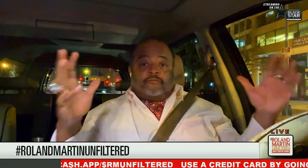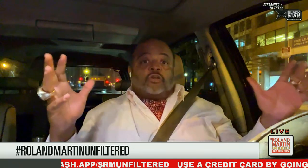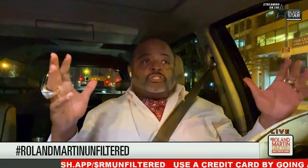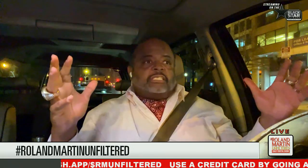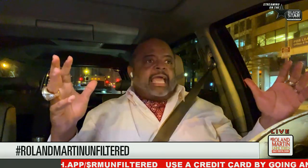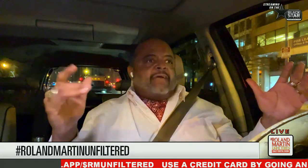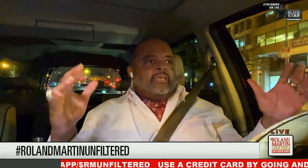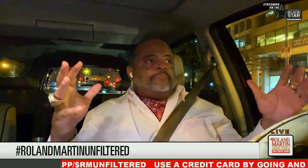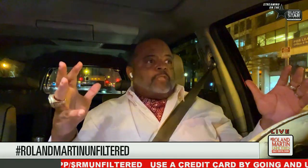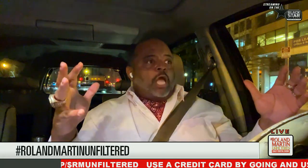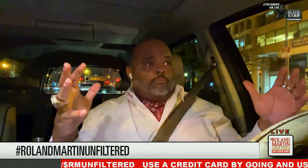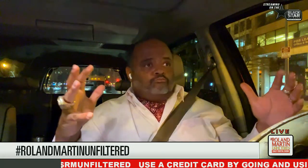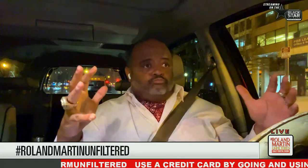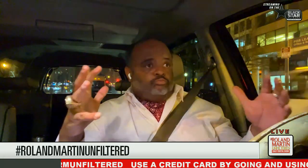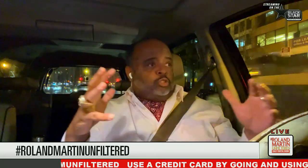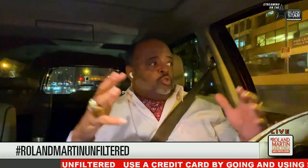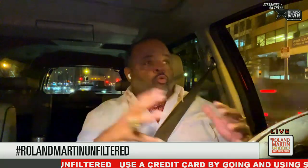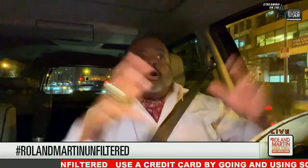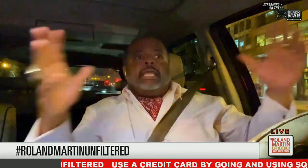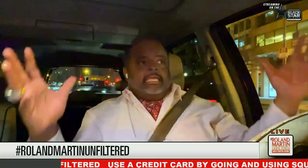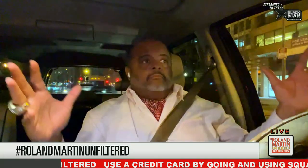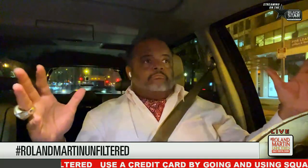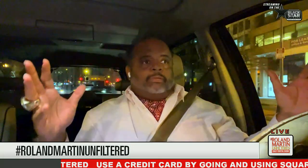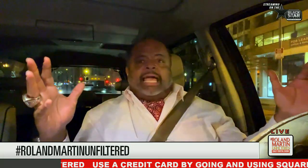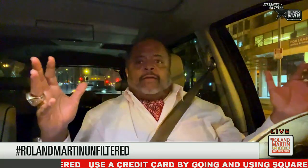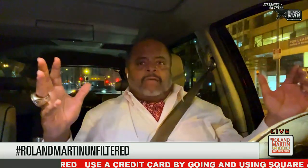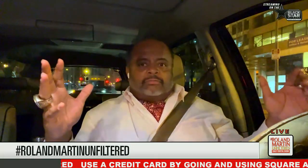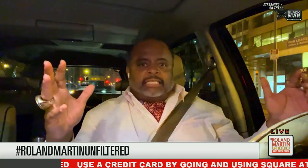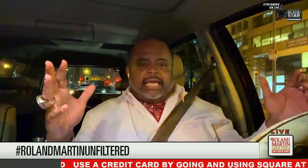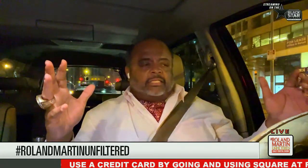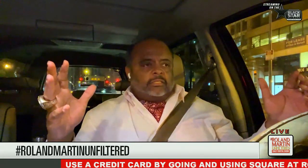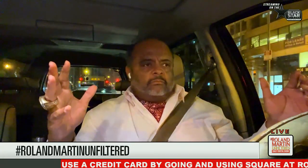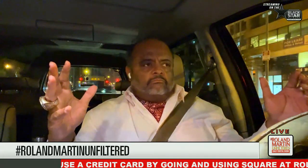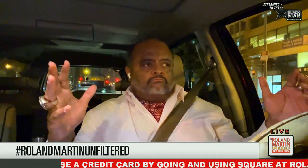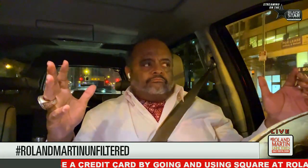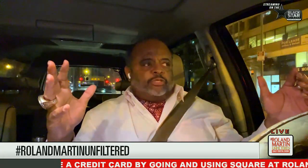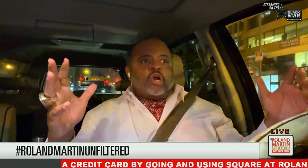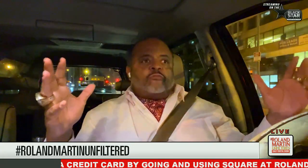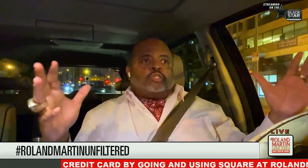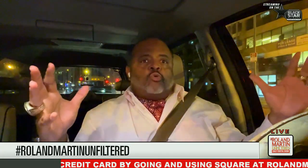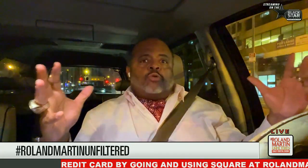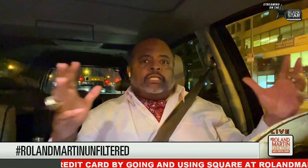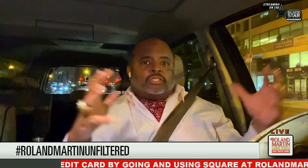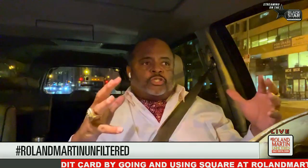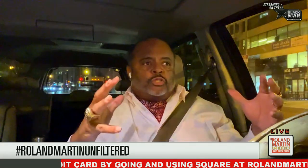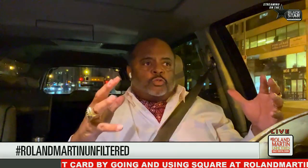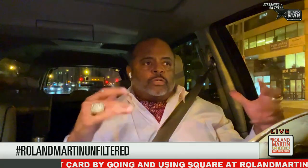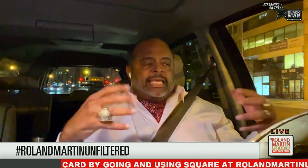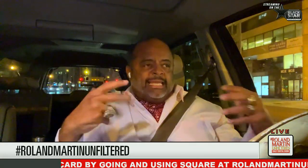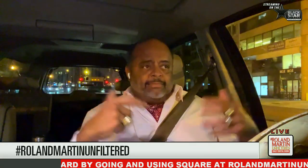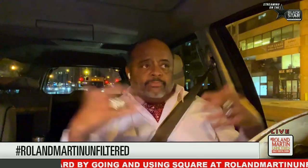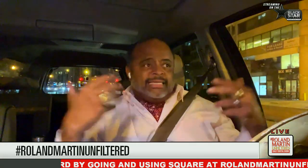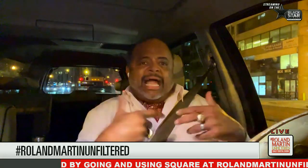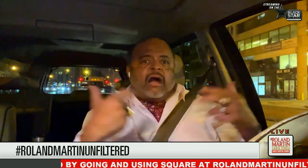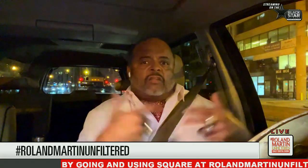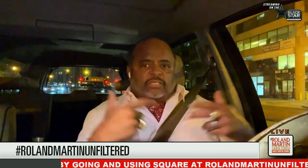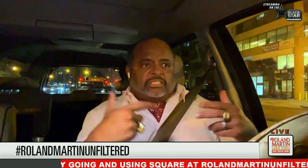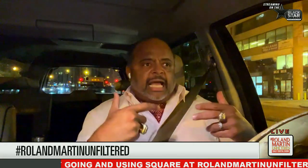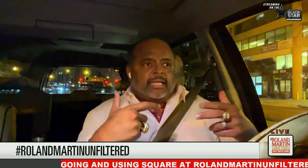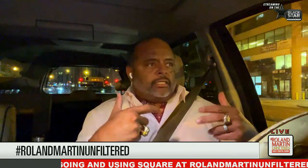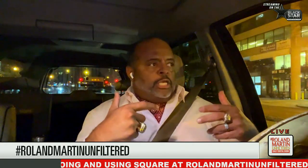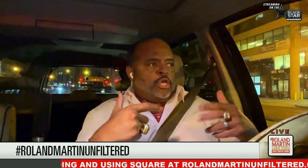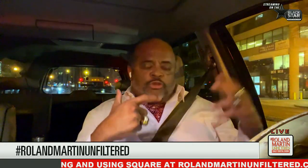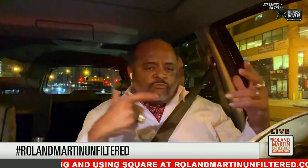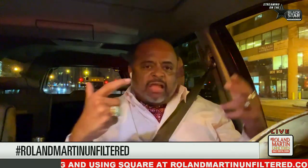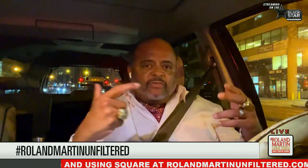so versus having 20 Black websites, you go from 20 to 2, Now, all of